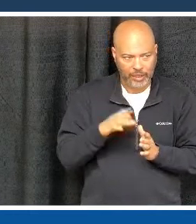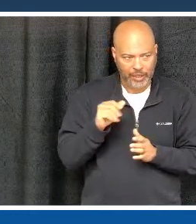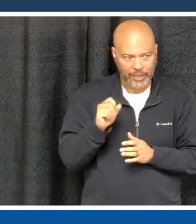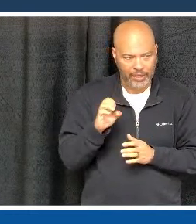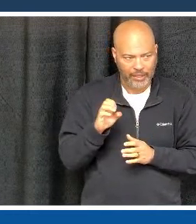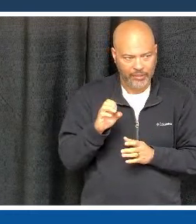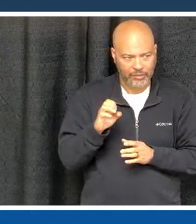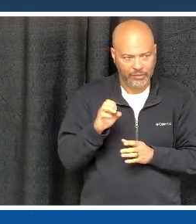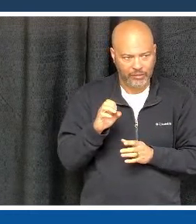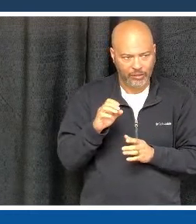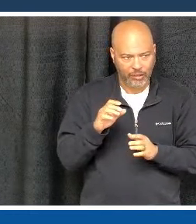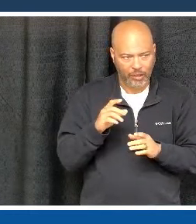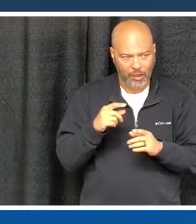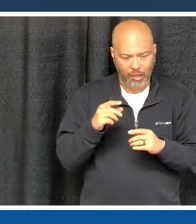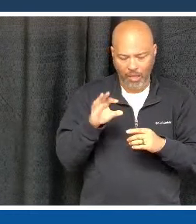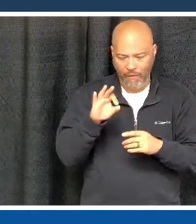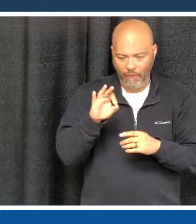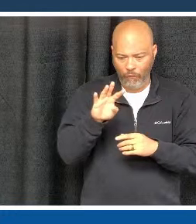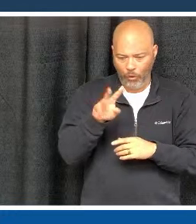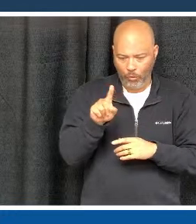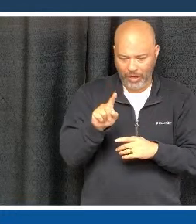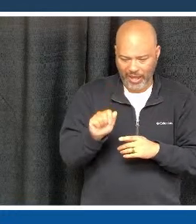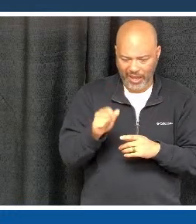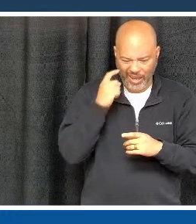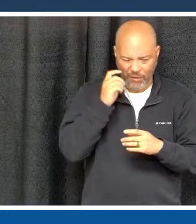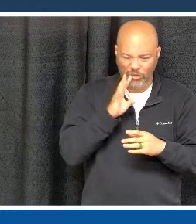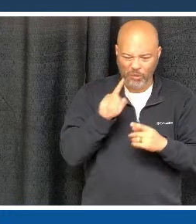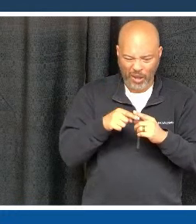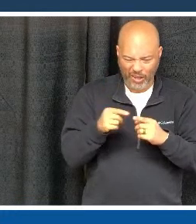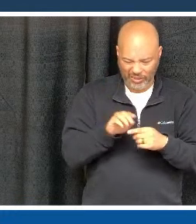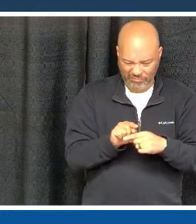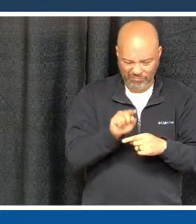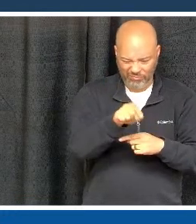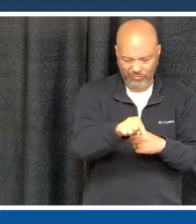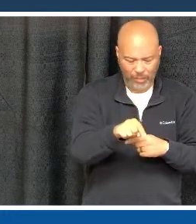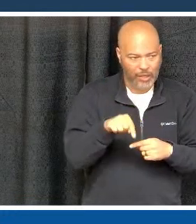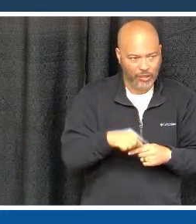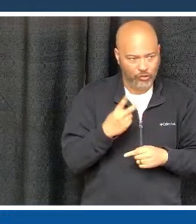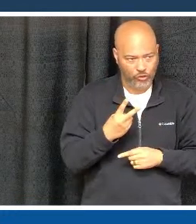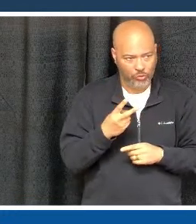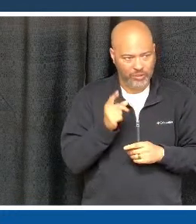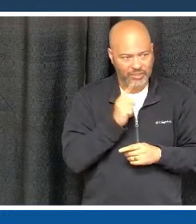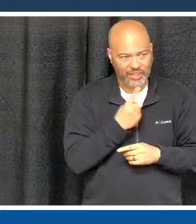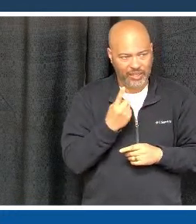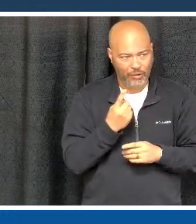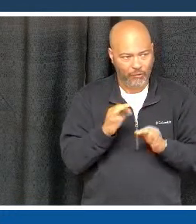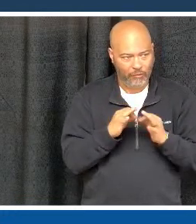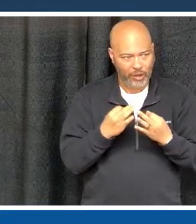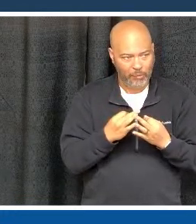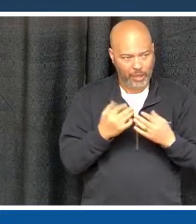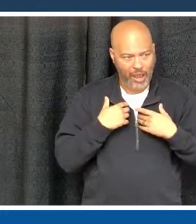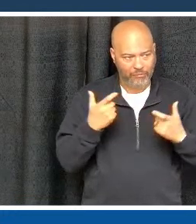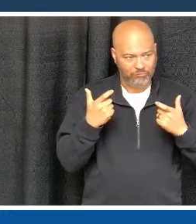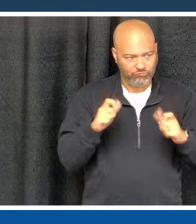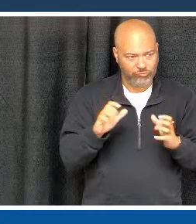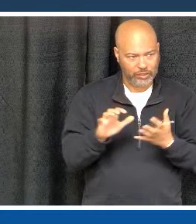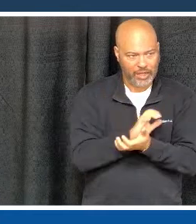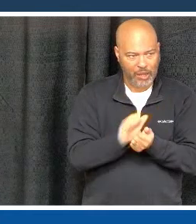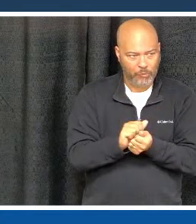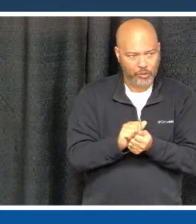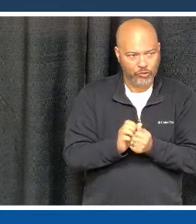just across Fort Campbell Boulevard there. This is 2 single-family residential lots that suffered significant tornado